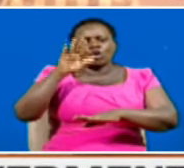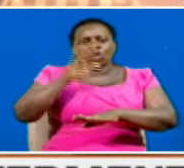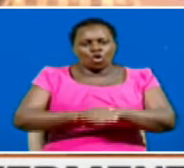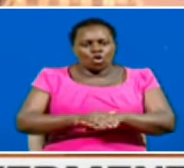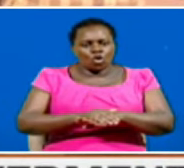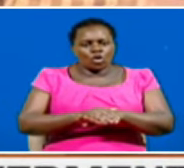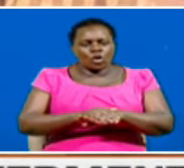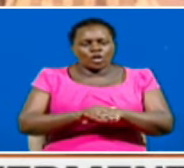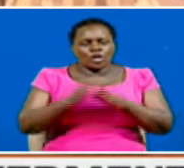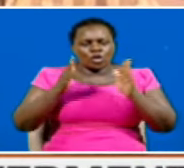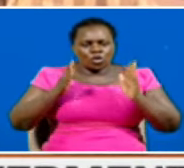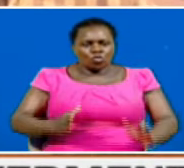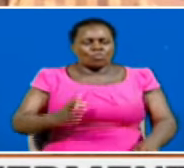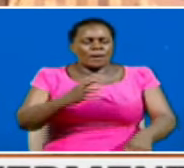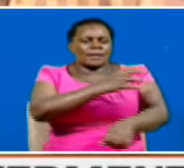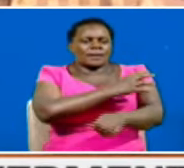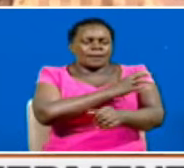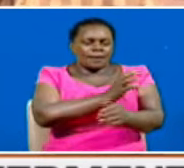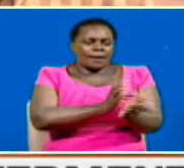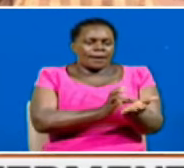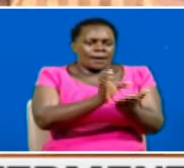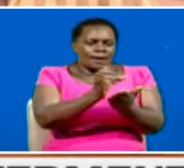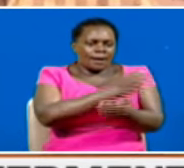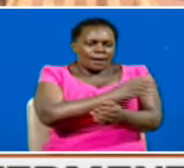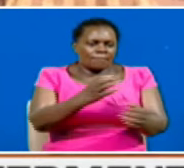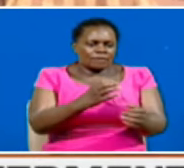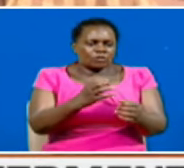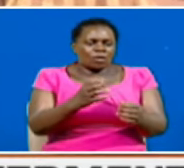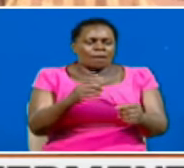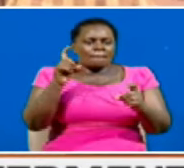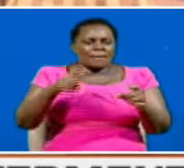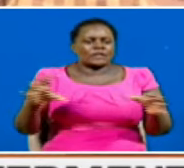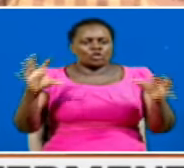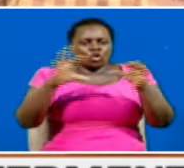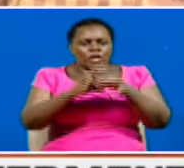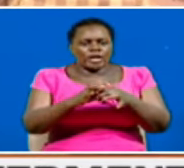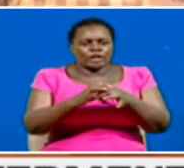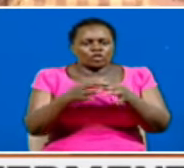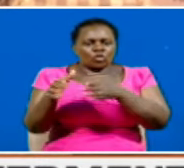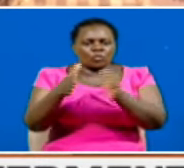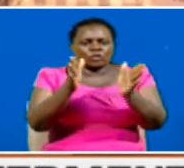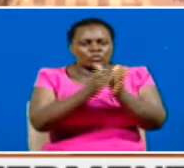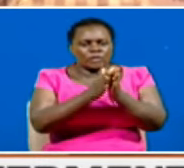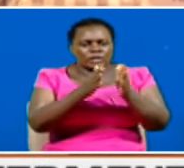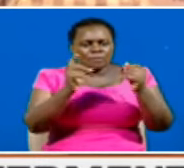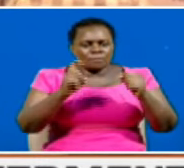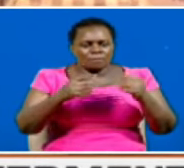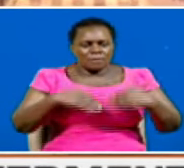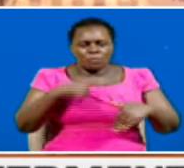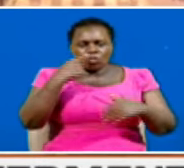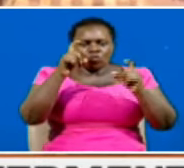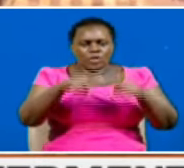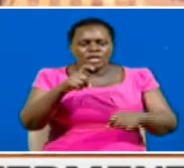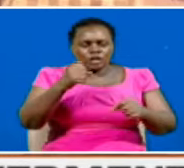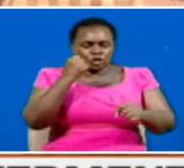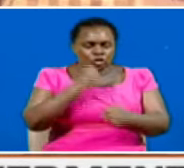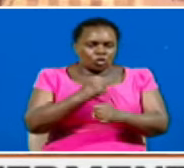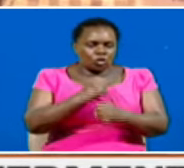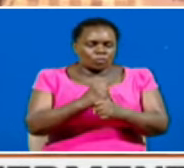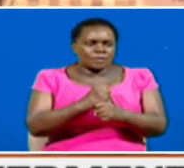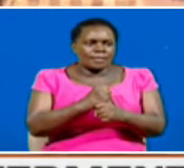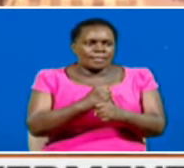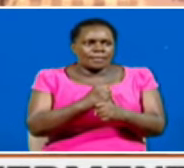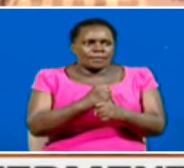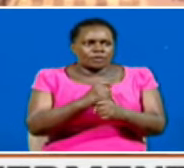human capital base is great, but we need to connect those opportunities to the people who need the jobs and who can actually turn out